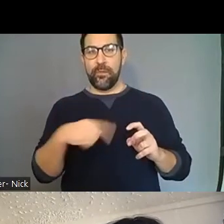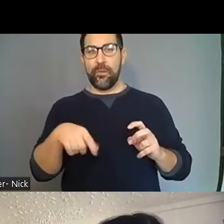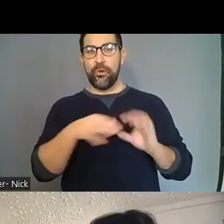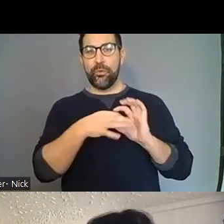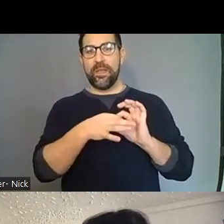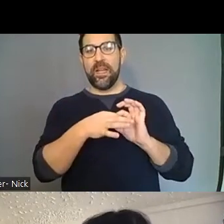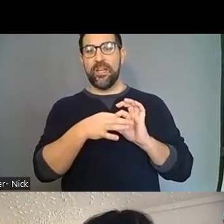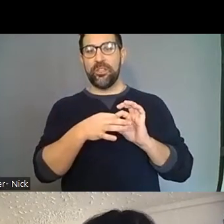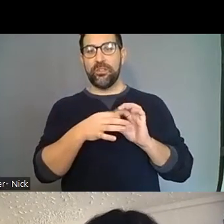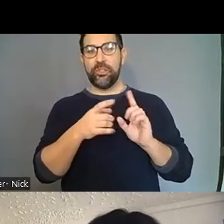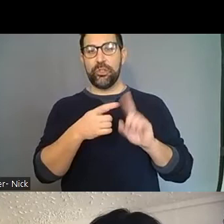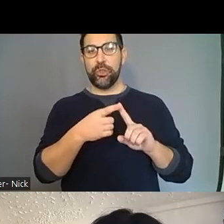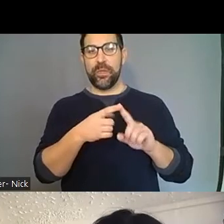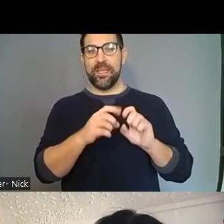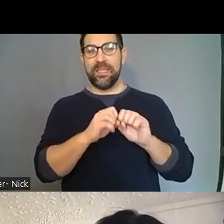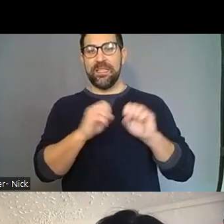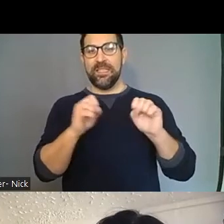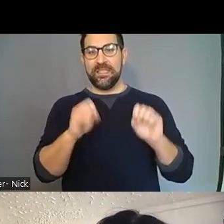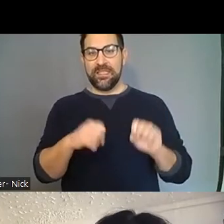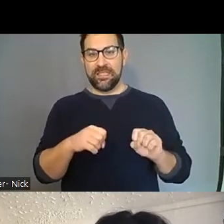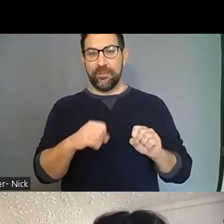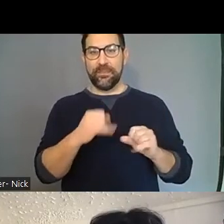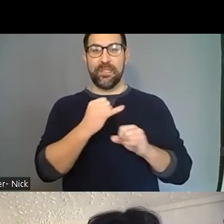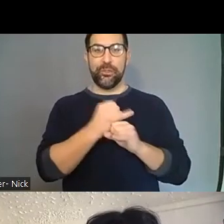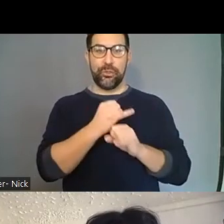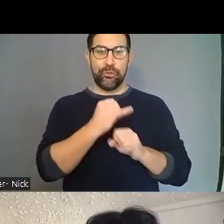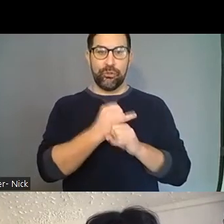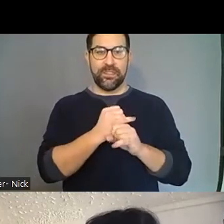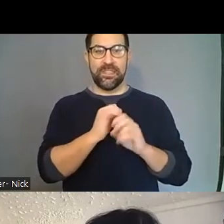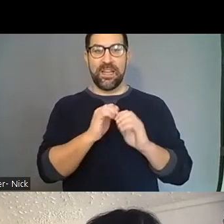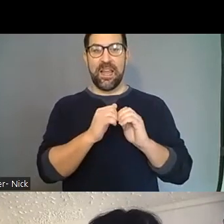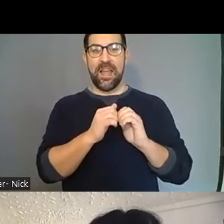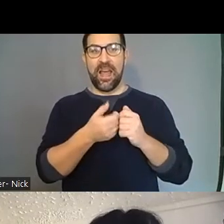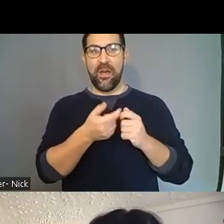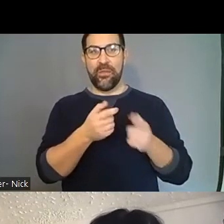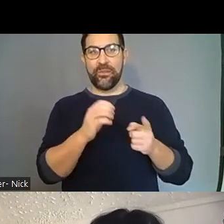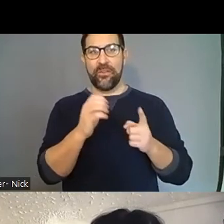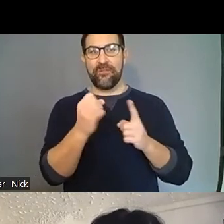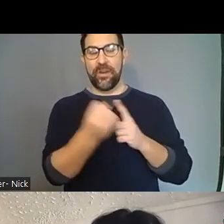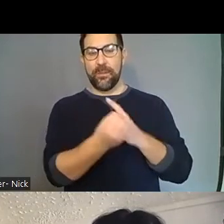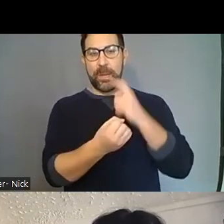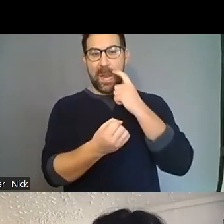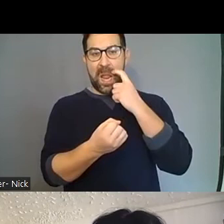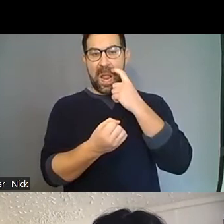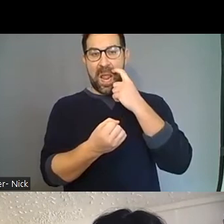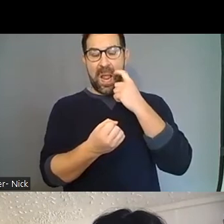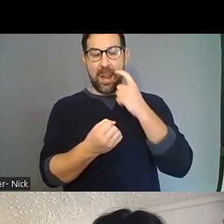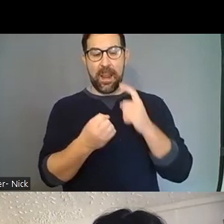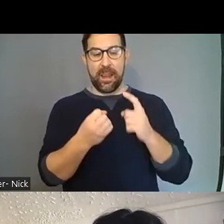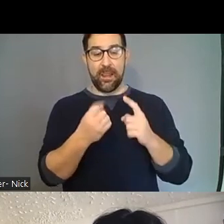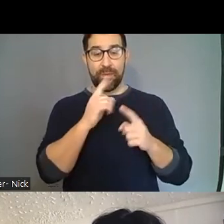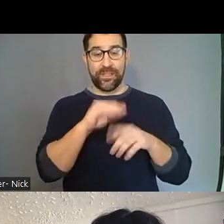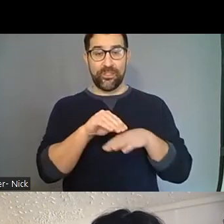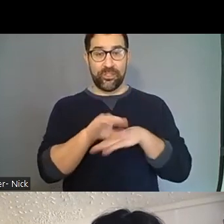to systems and institutions and how those conditions kind of have shaped